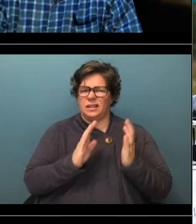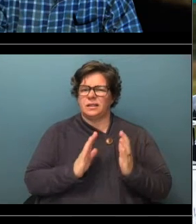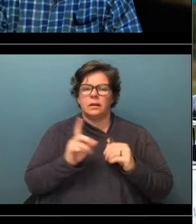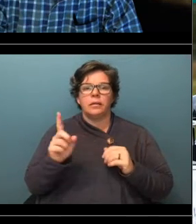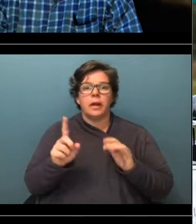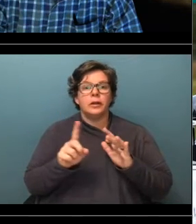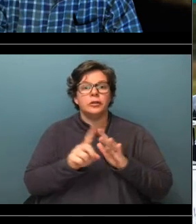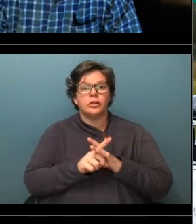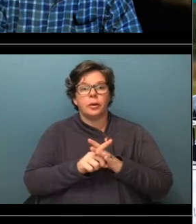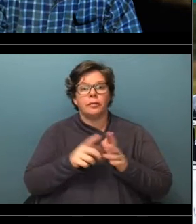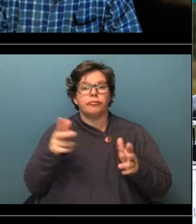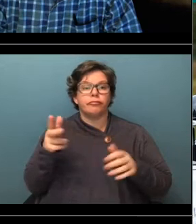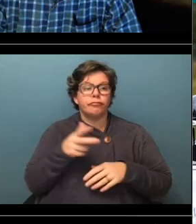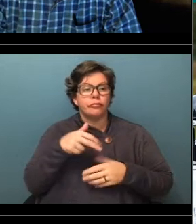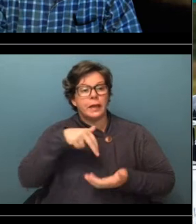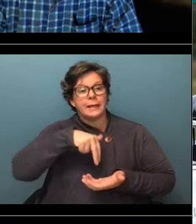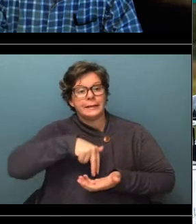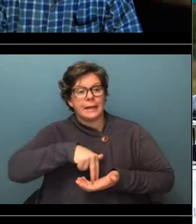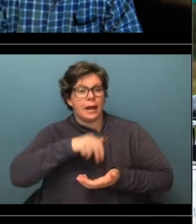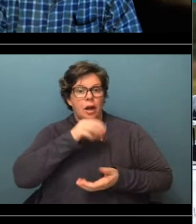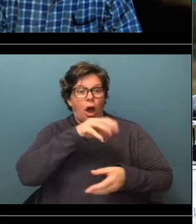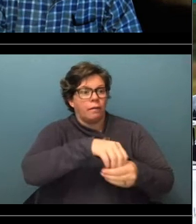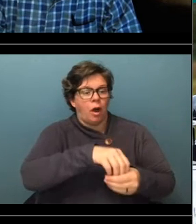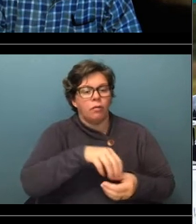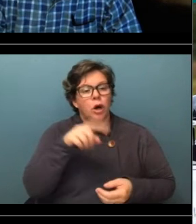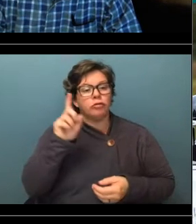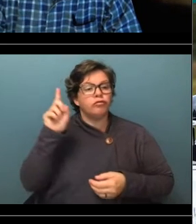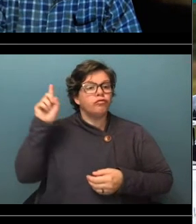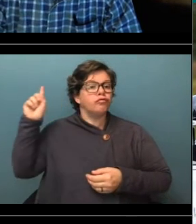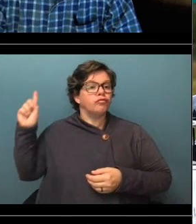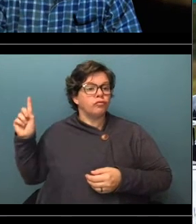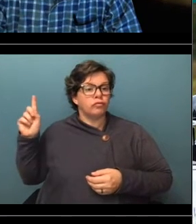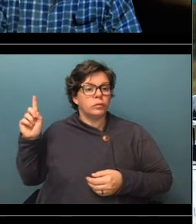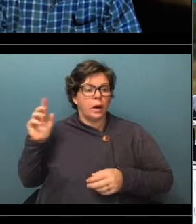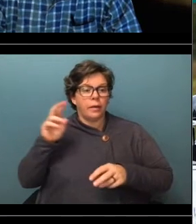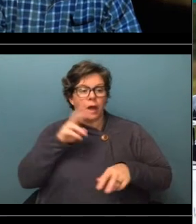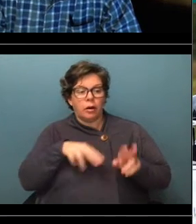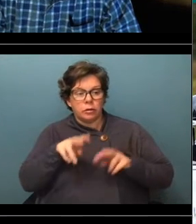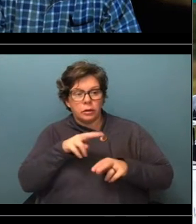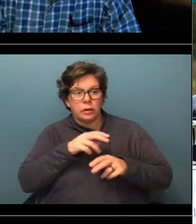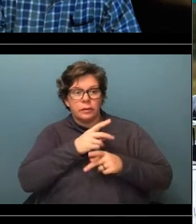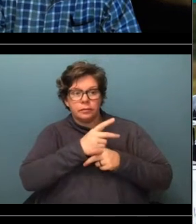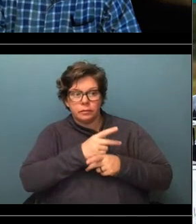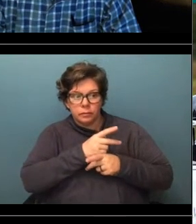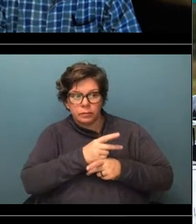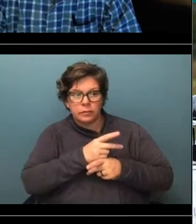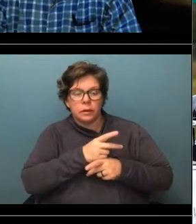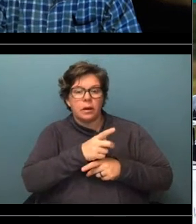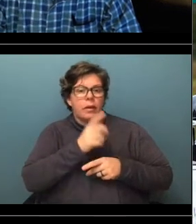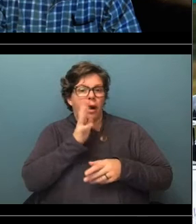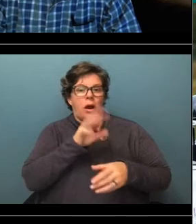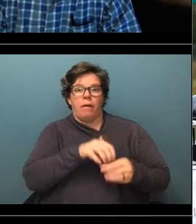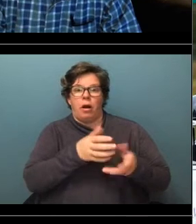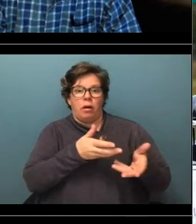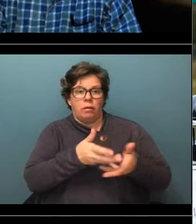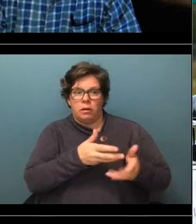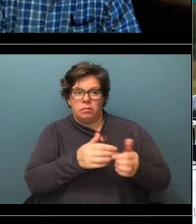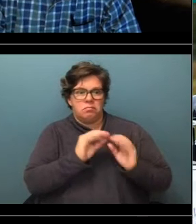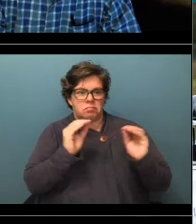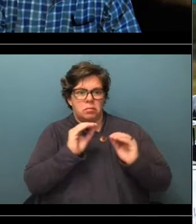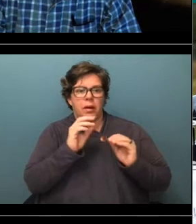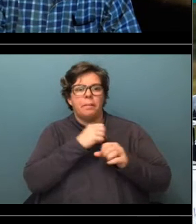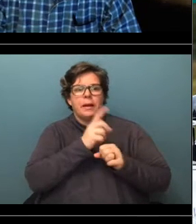up, kind of stand off to the side and behind us. They're not the ones engaging in the interaction. They're basically just there to make sure that everybody